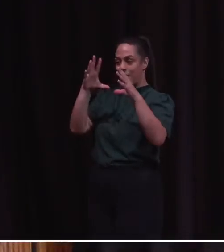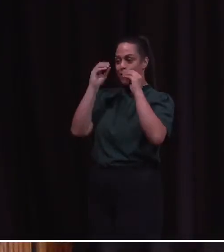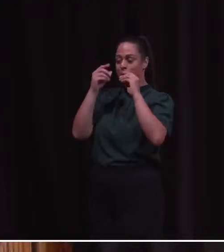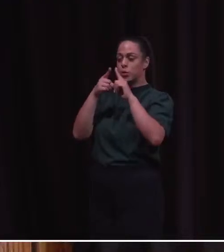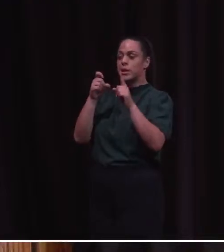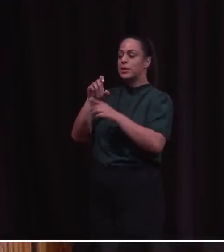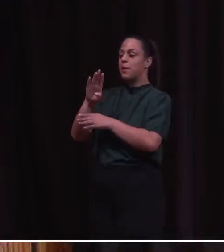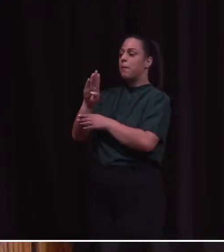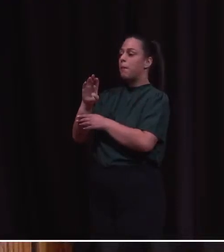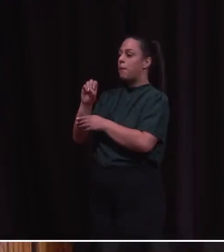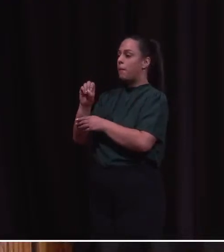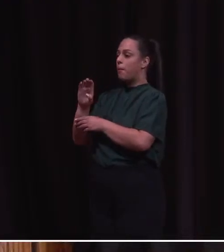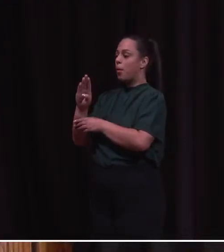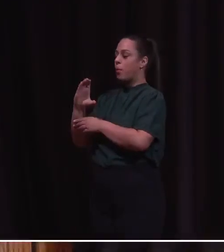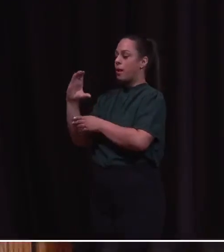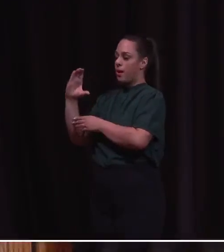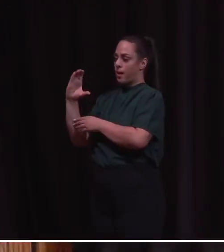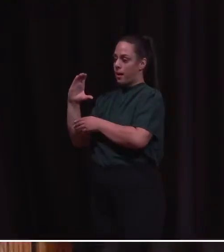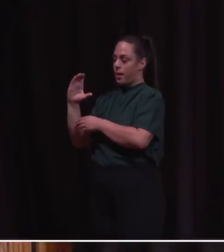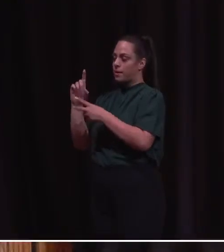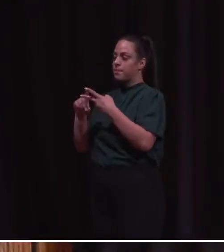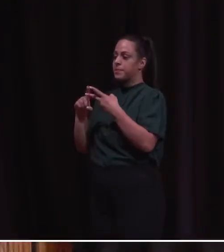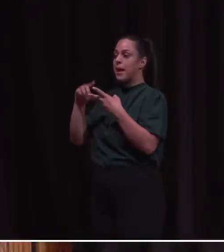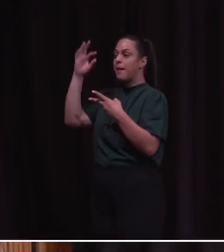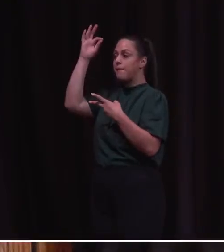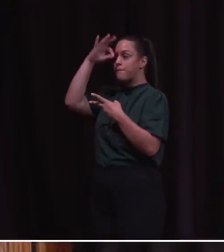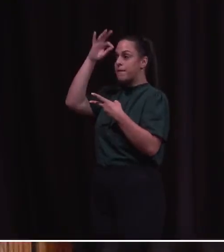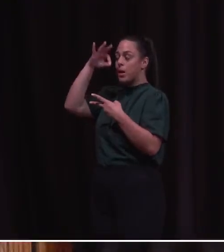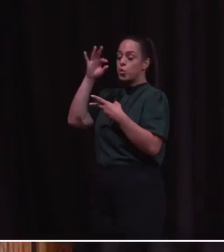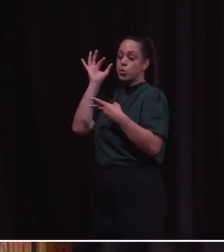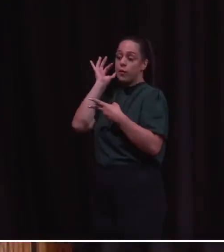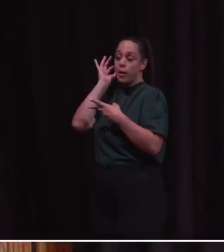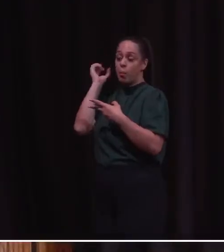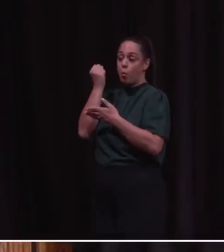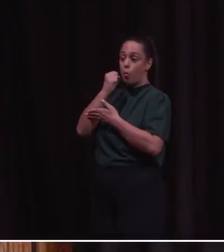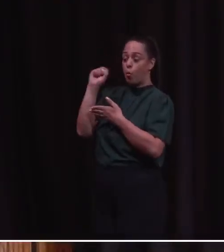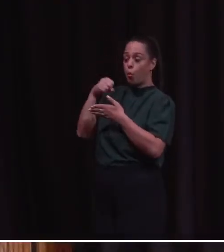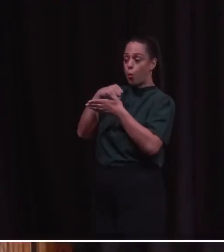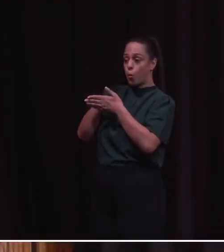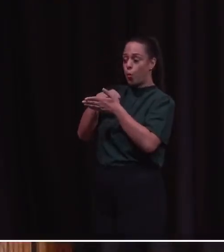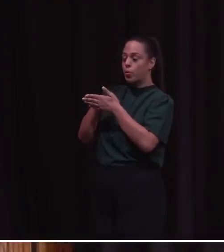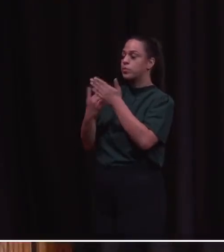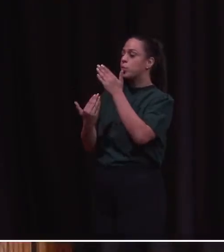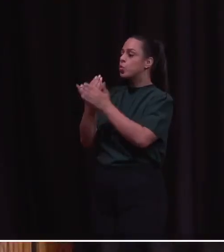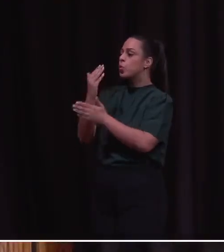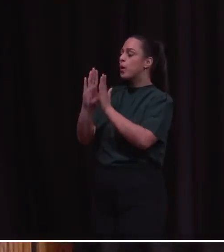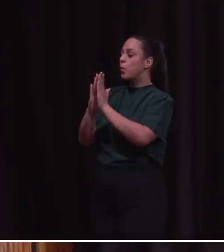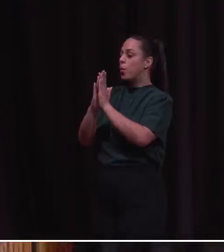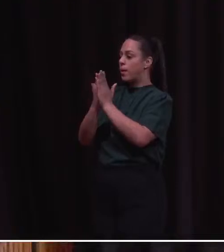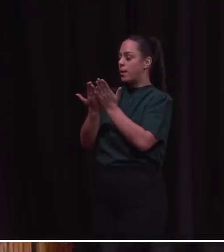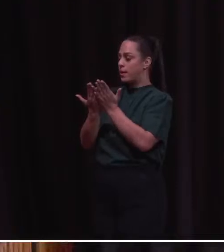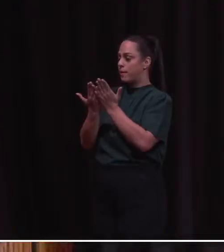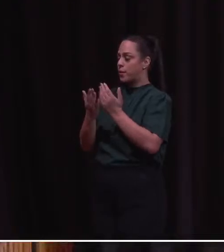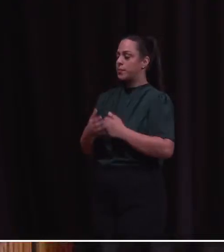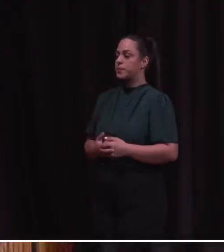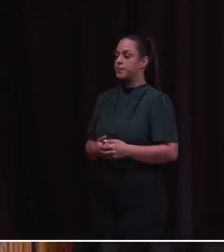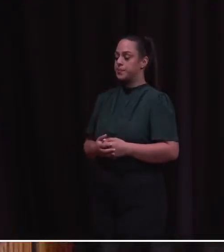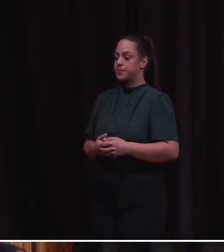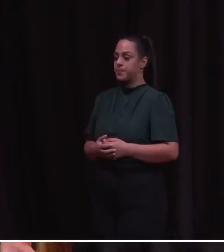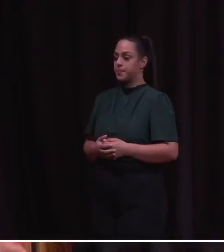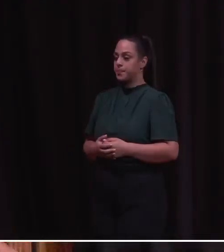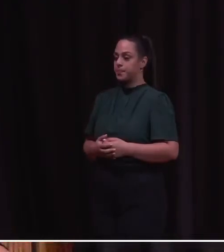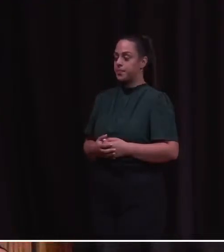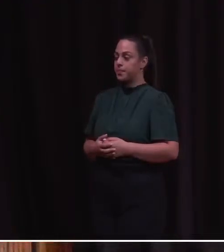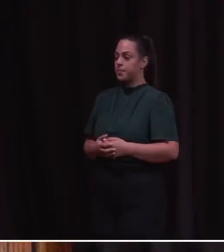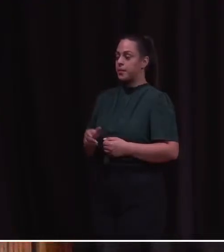and theorist. She just published a new book titled, Who is Afraid of Gender?